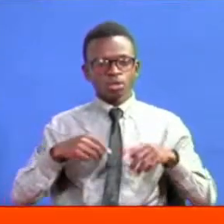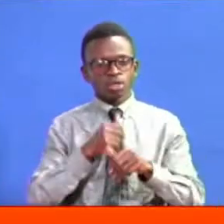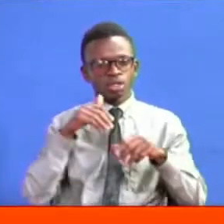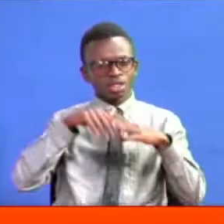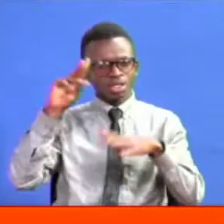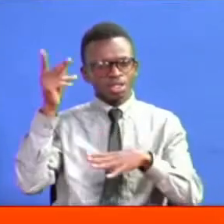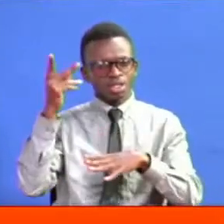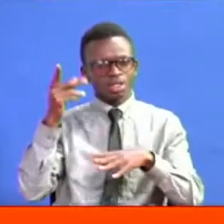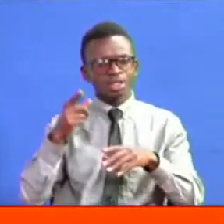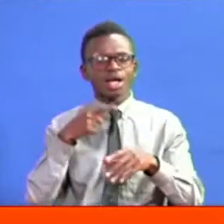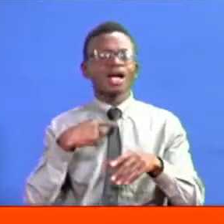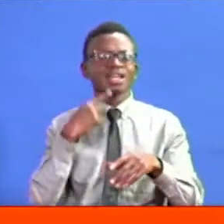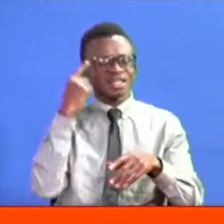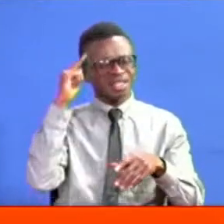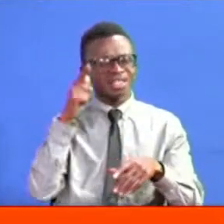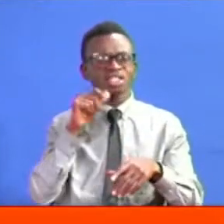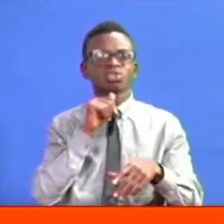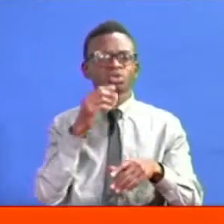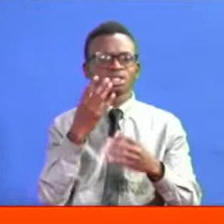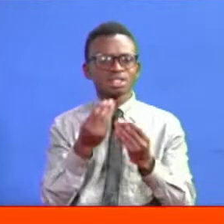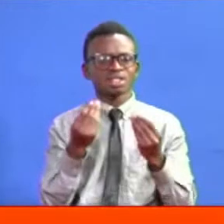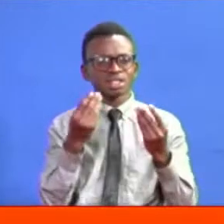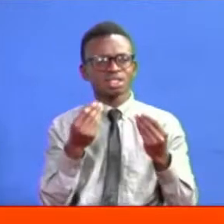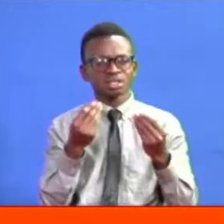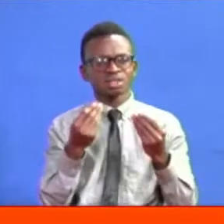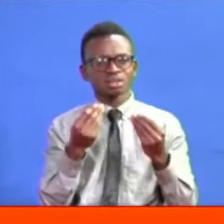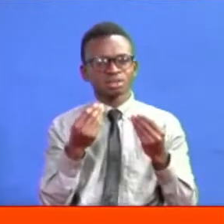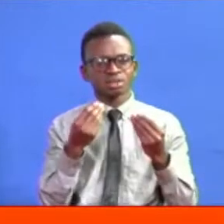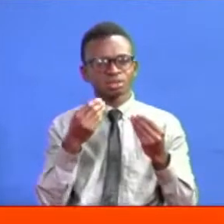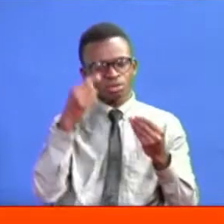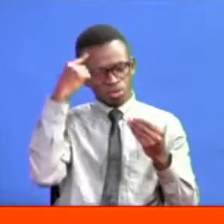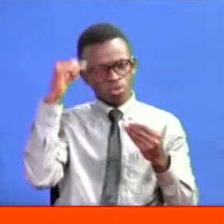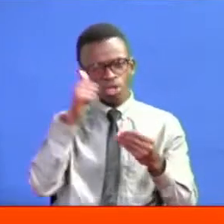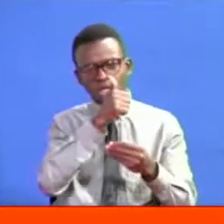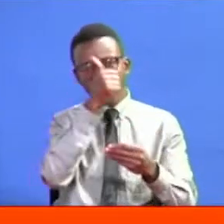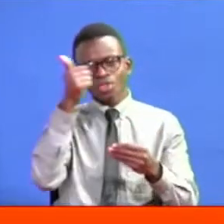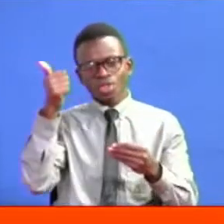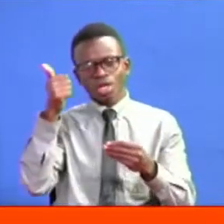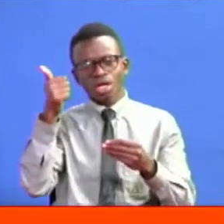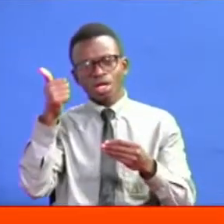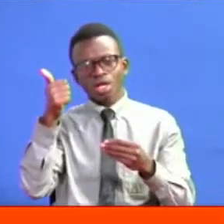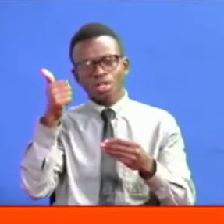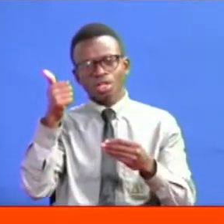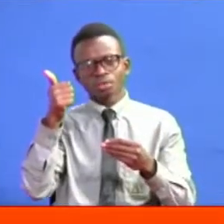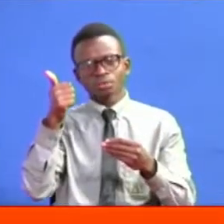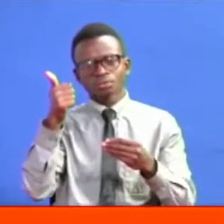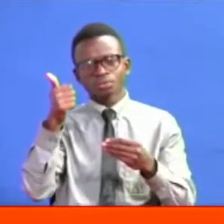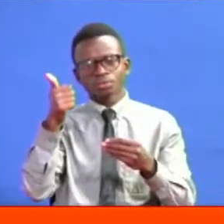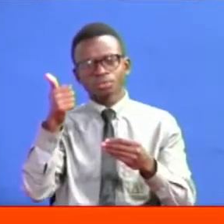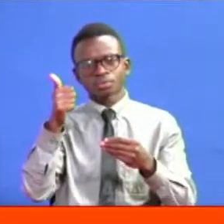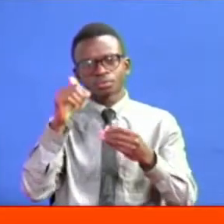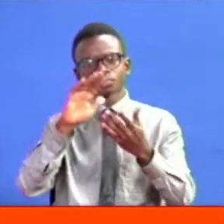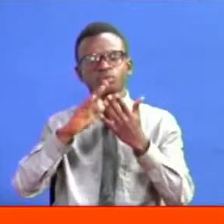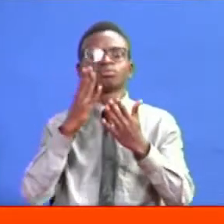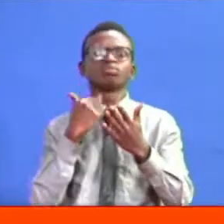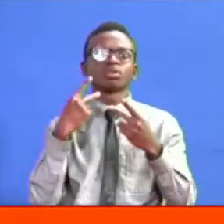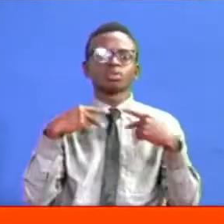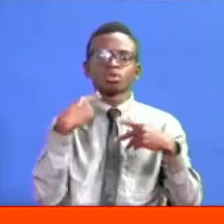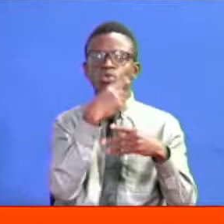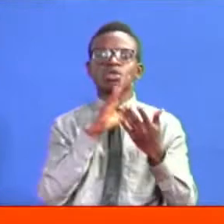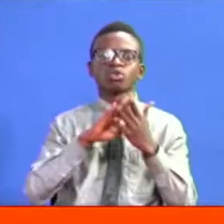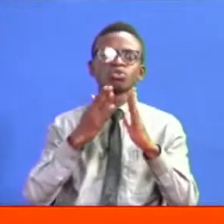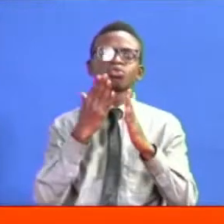that's made it easier for the other 2 presidential candidates to see that it's quite fine and maybe even